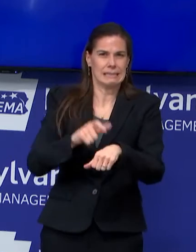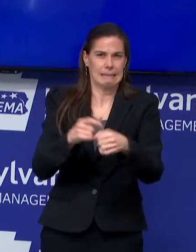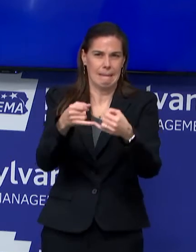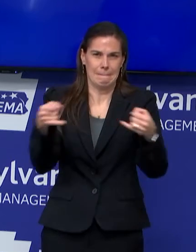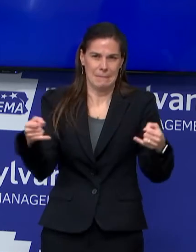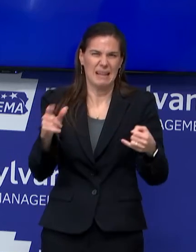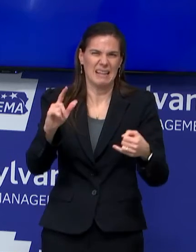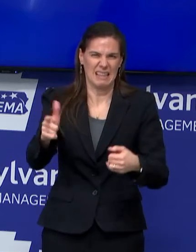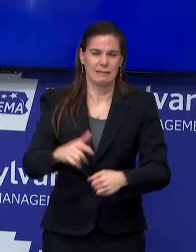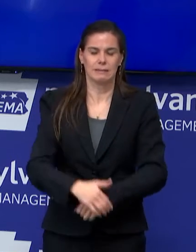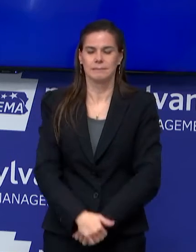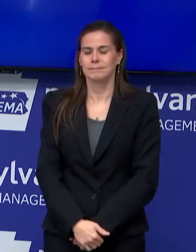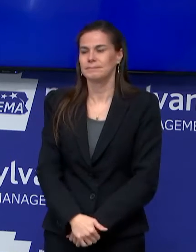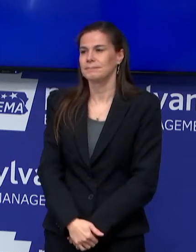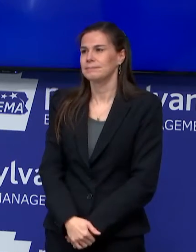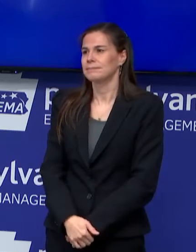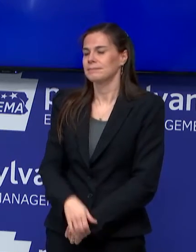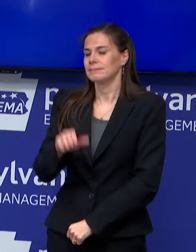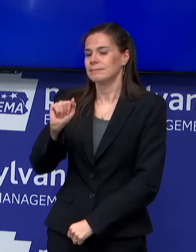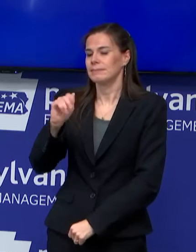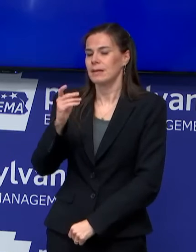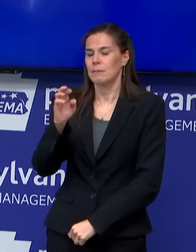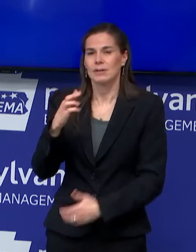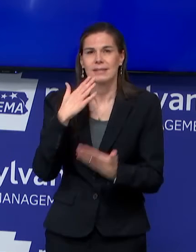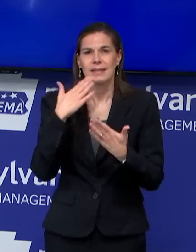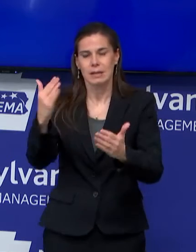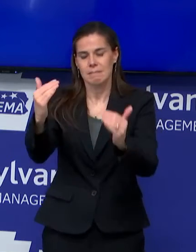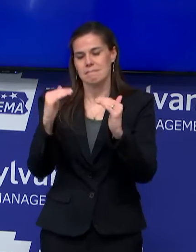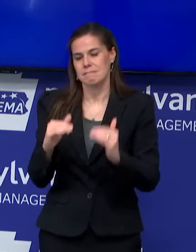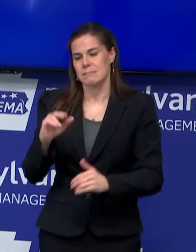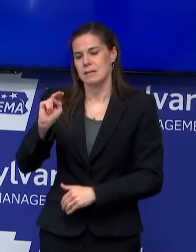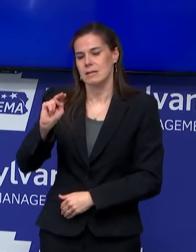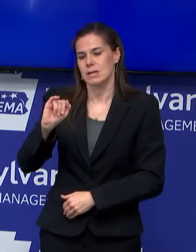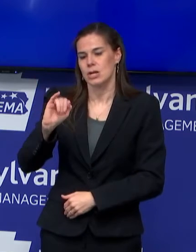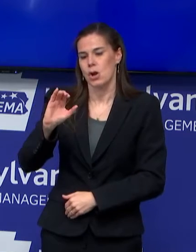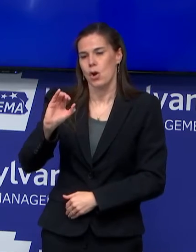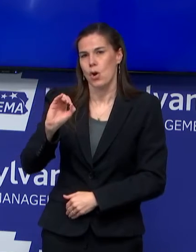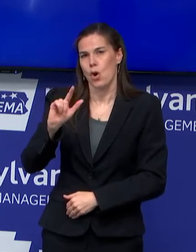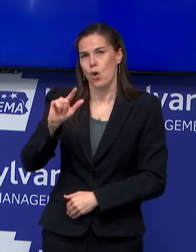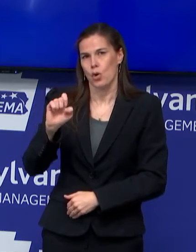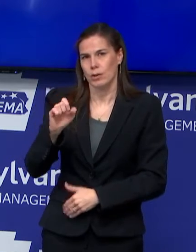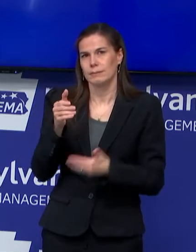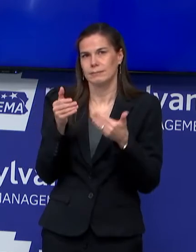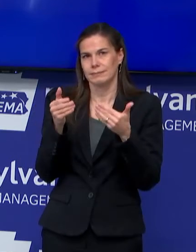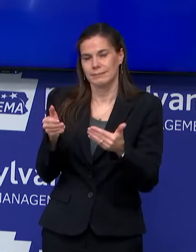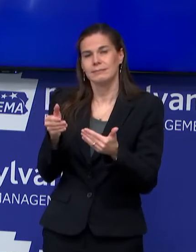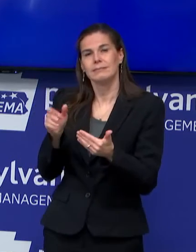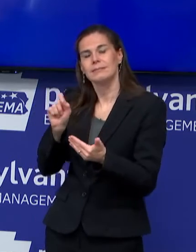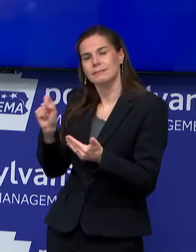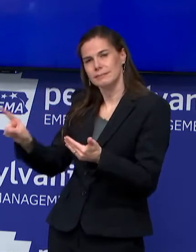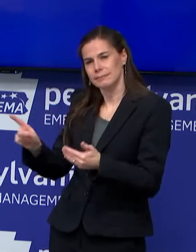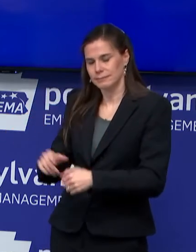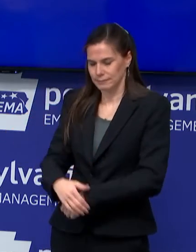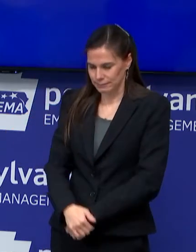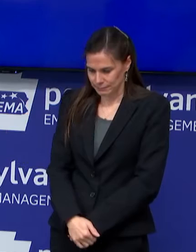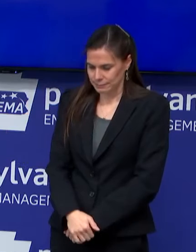like. Thank you. Up next, we have Nicole Ford from KDKA. Nicole, you should be able to